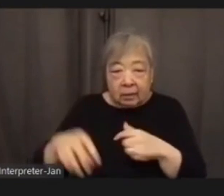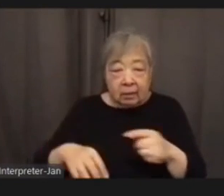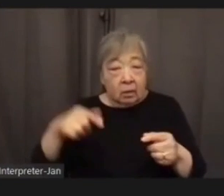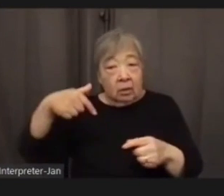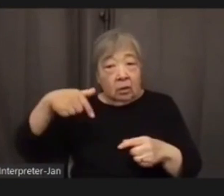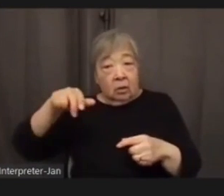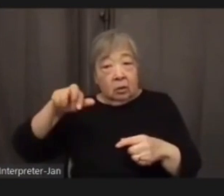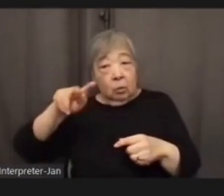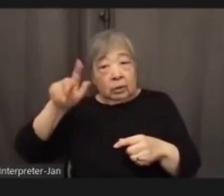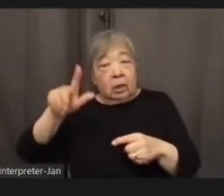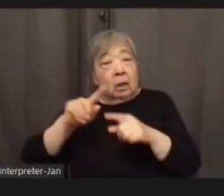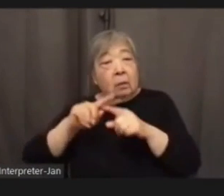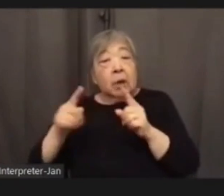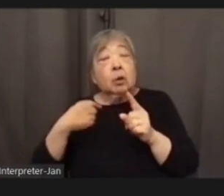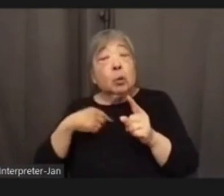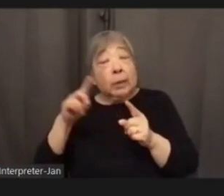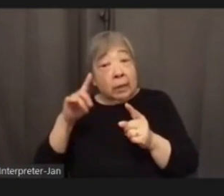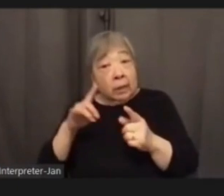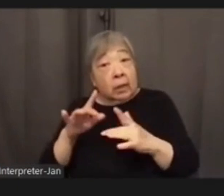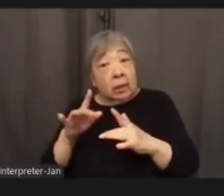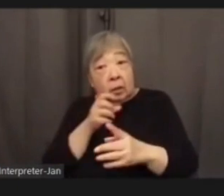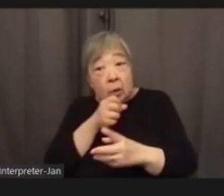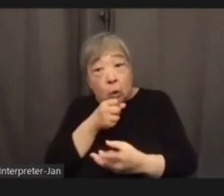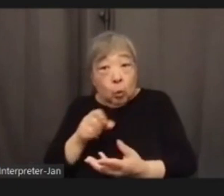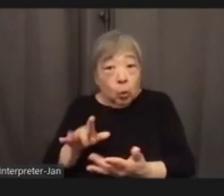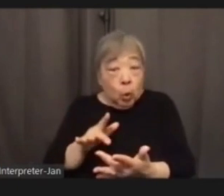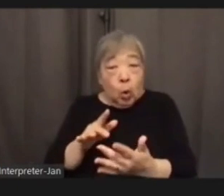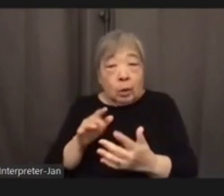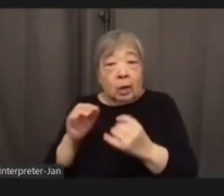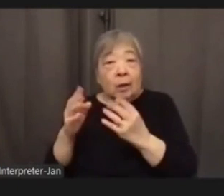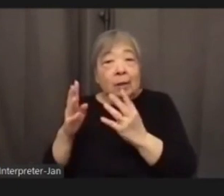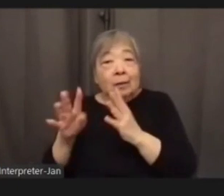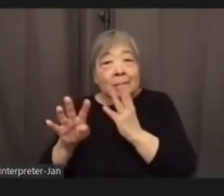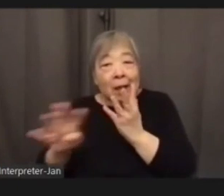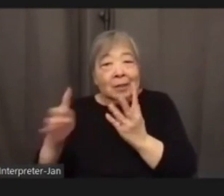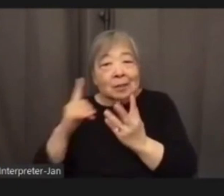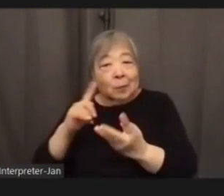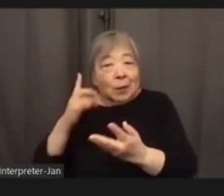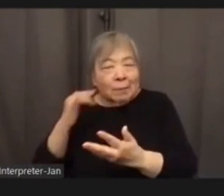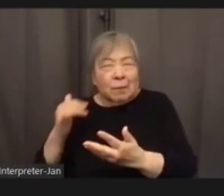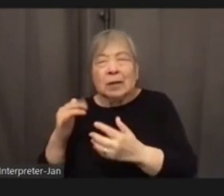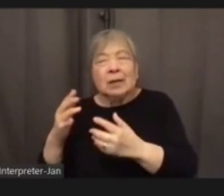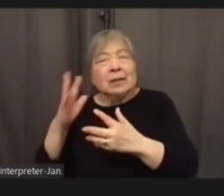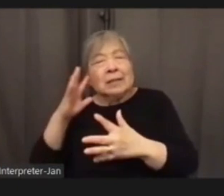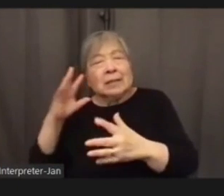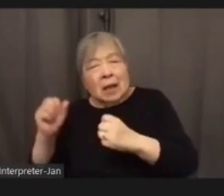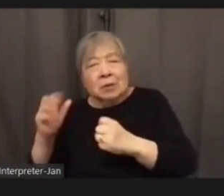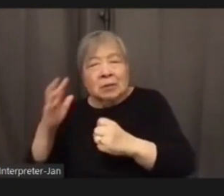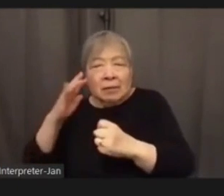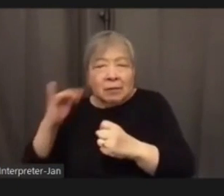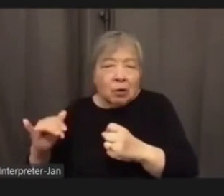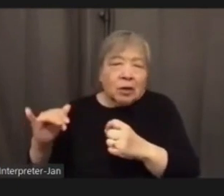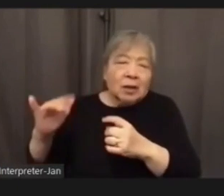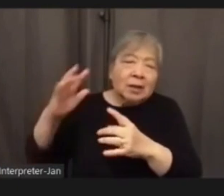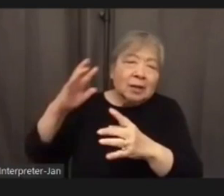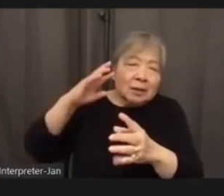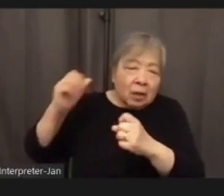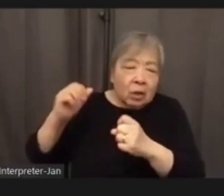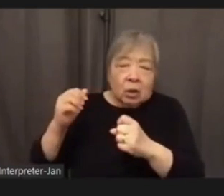song that's not a part of this album, but that is a part of the Alliance for California Traditional Arts, Sounds of California, Sounds of Boyle Heights,